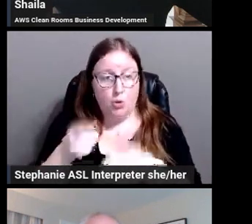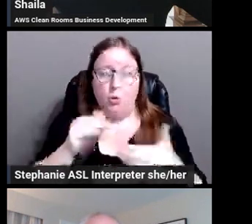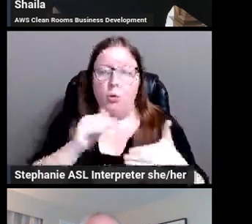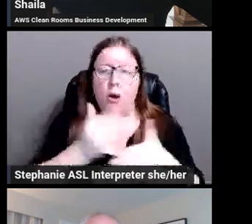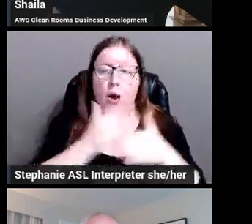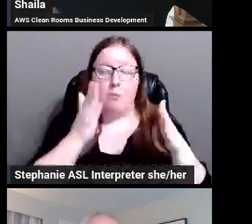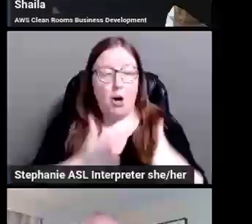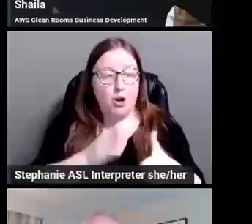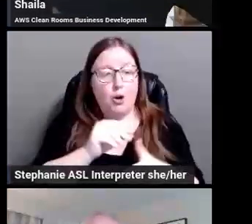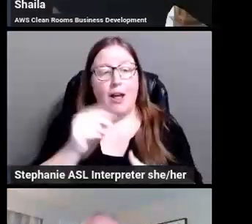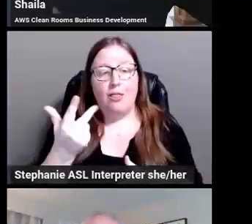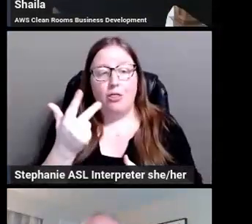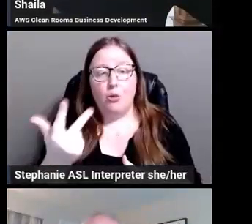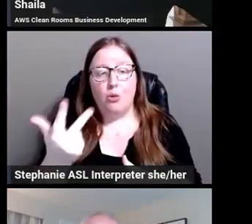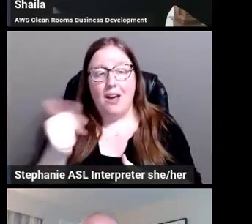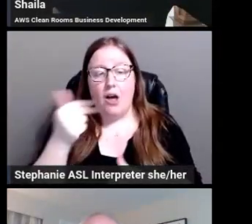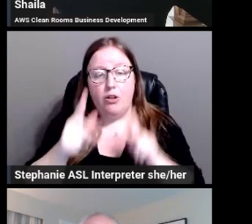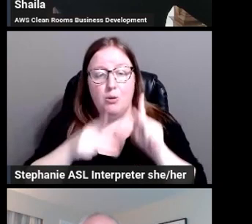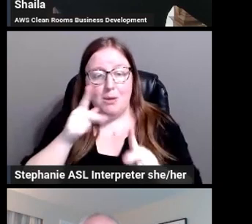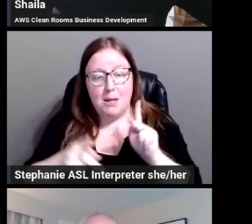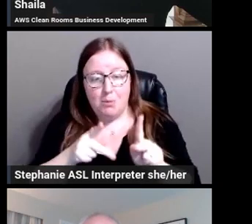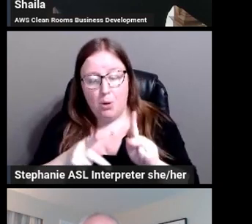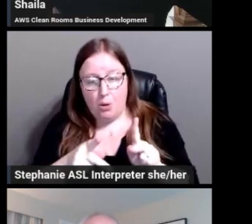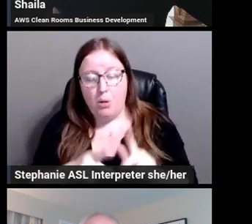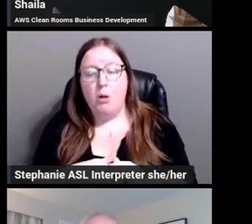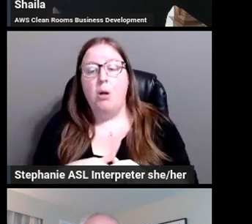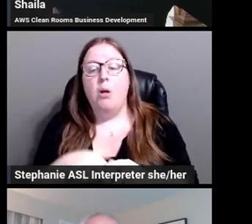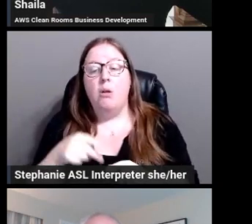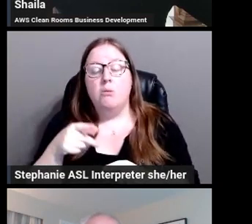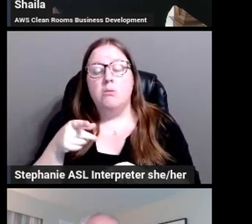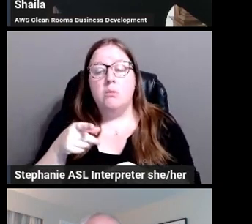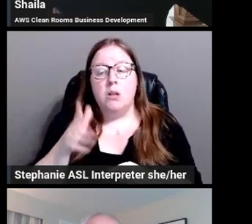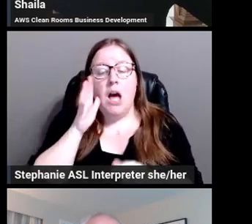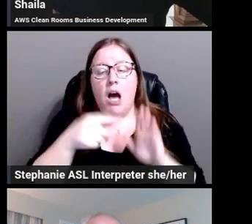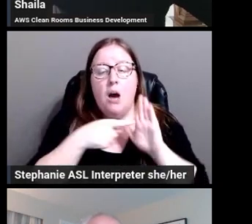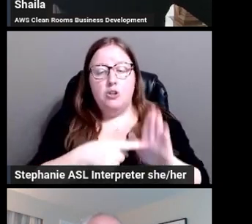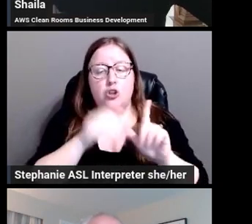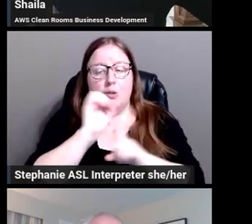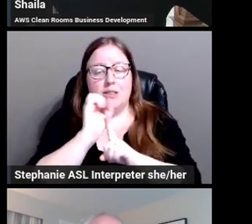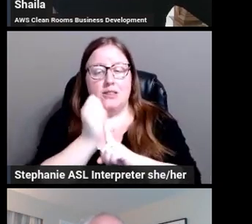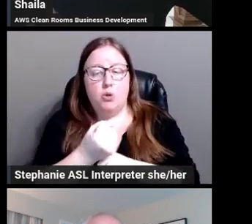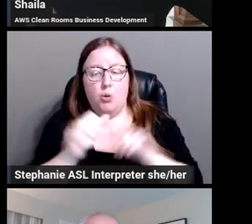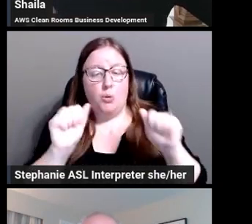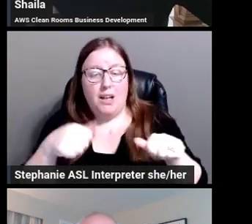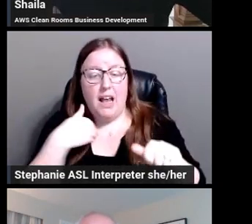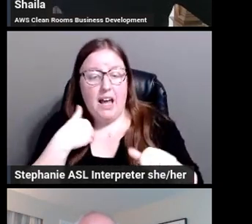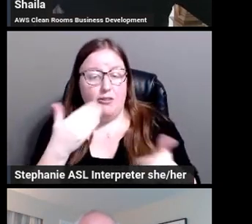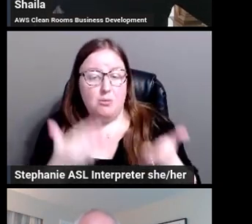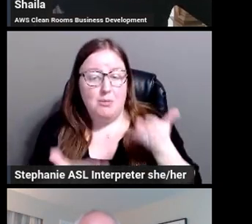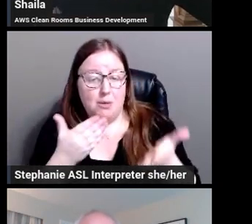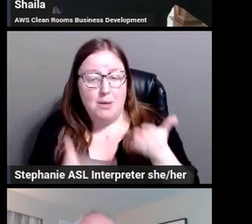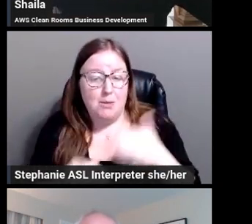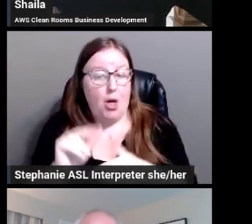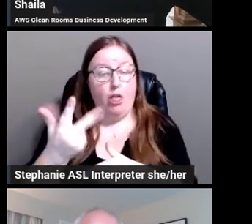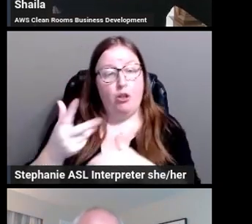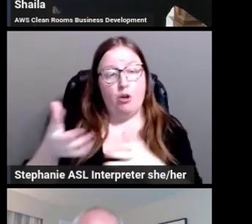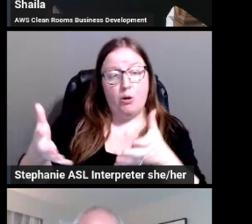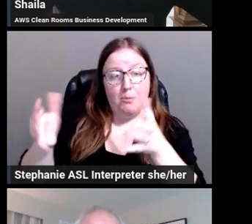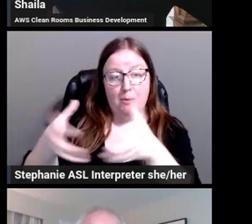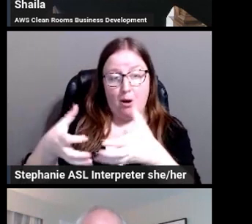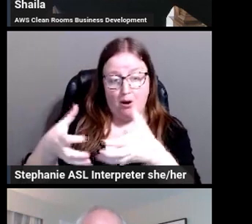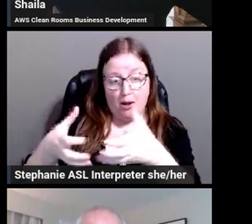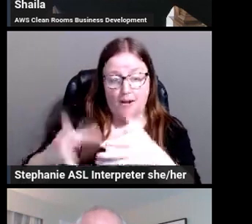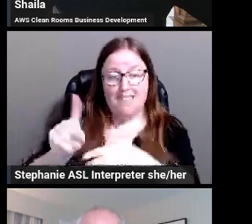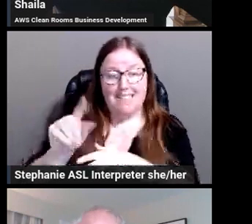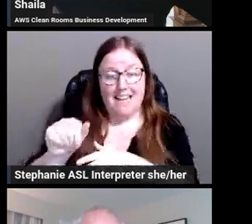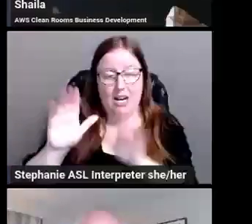3 other collaborators that could be supplying data. In fact, I'll show you a scenario where we could have like maybe a third-party data